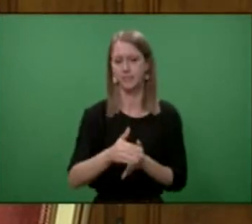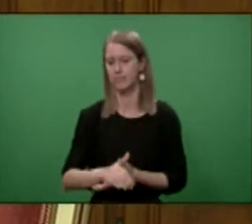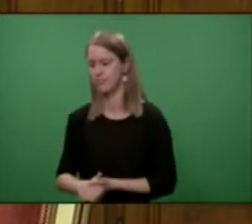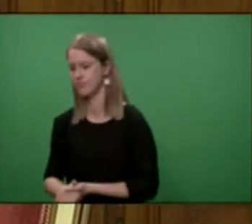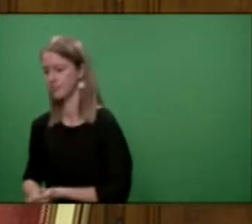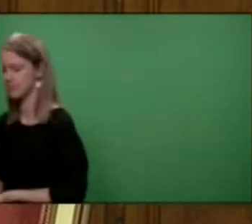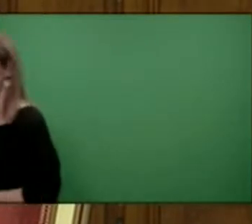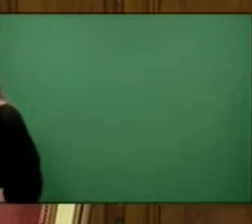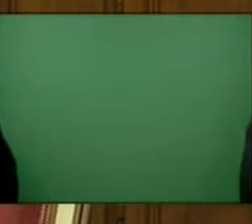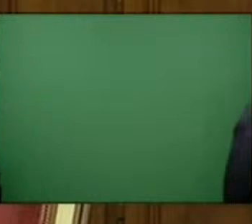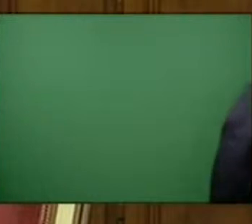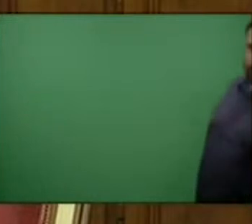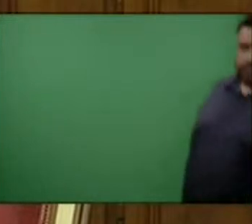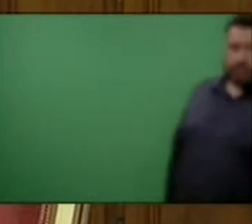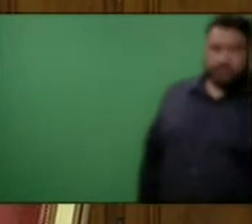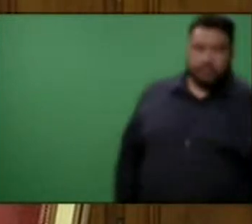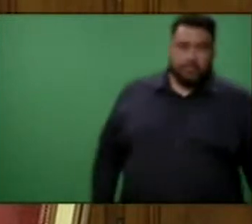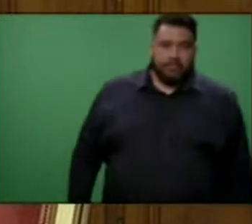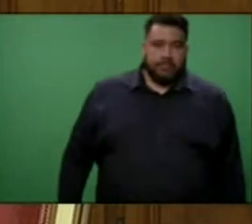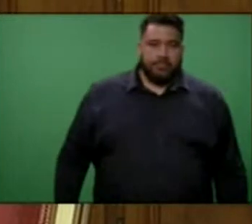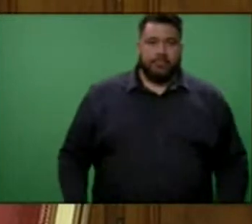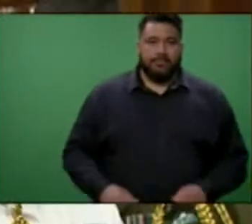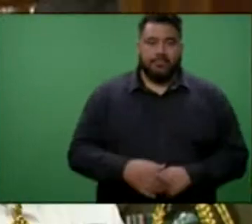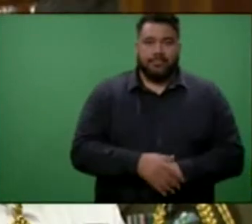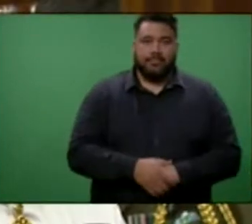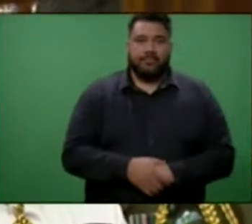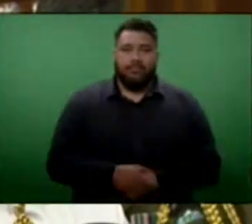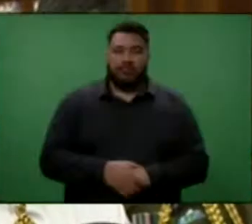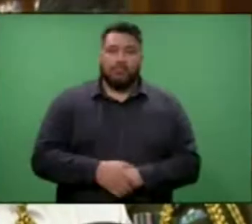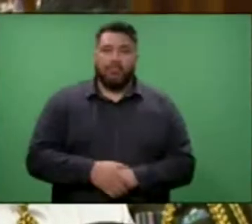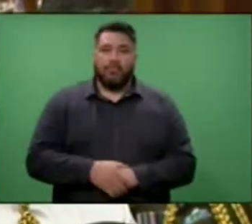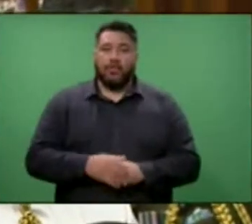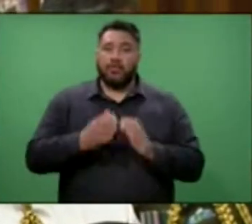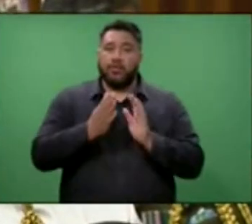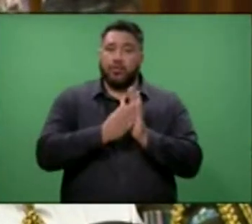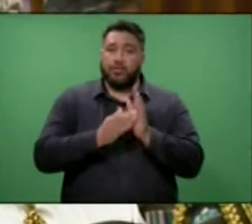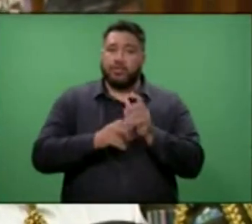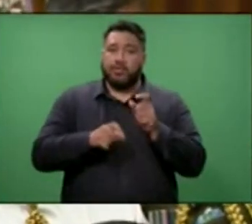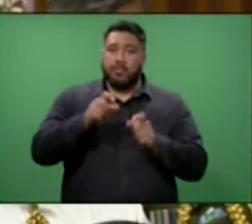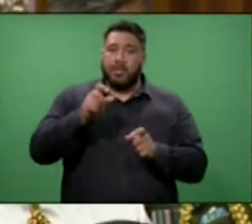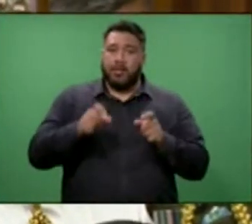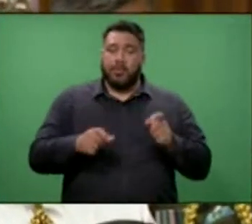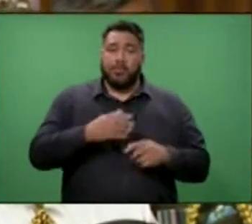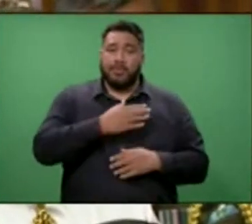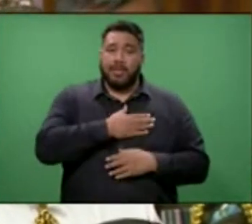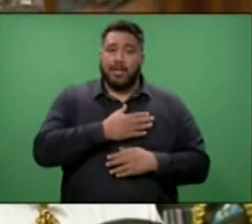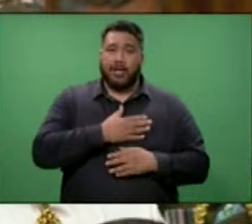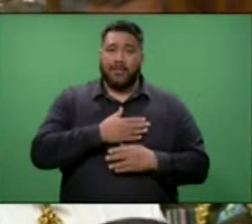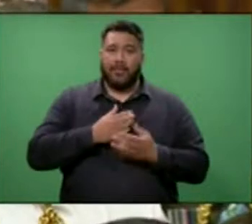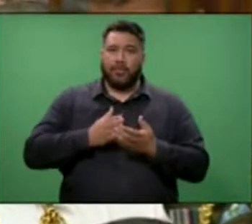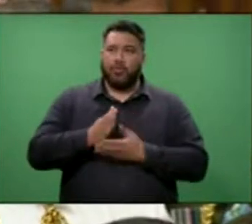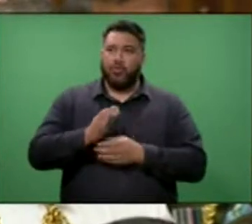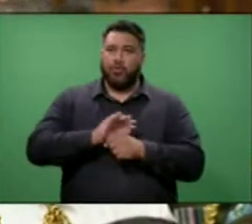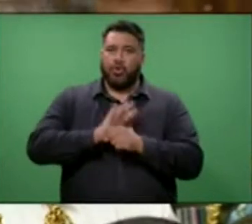keeping New Zealanders safe from COVID-19. The first objective of the government will be to keep New Zealanders safe